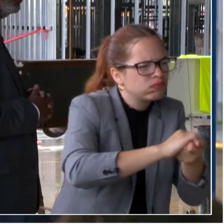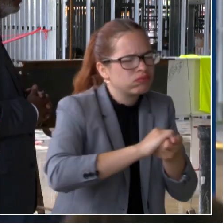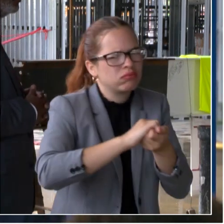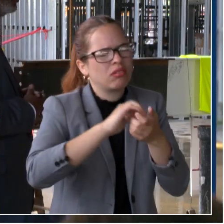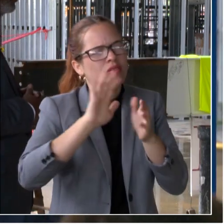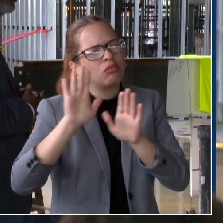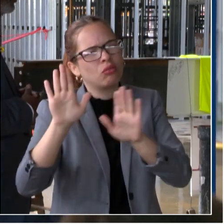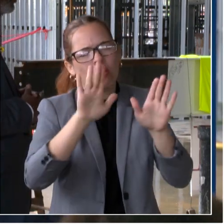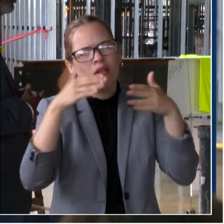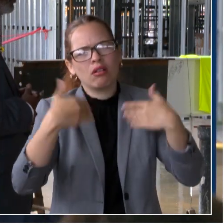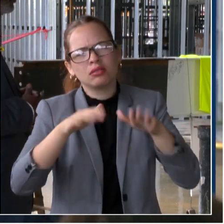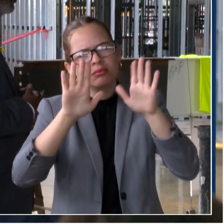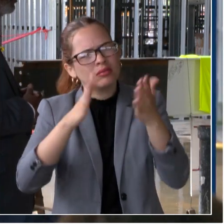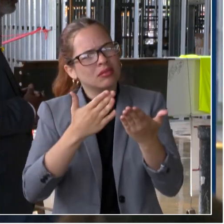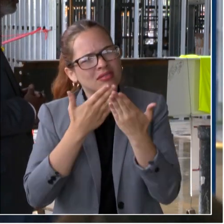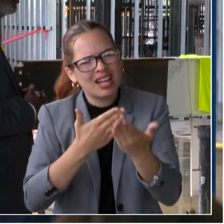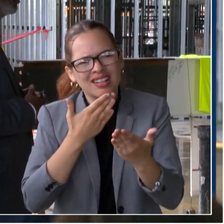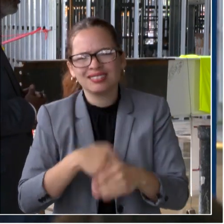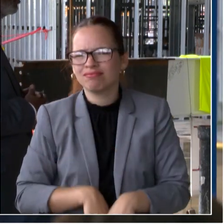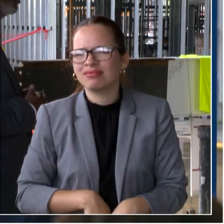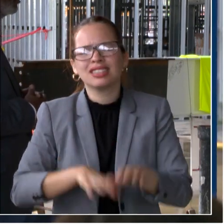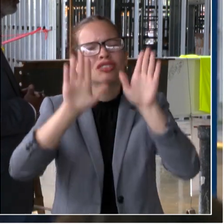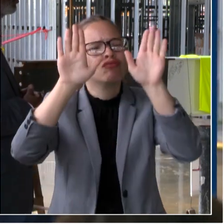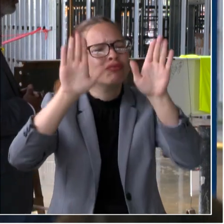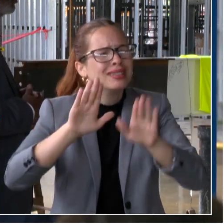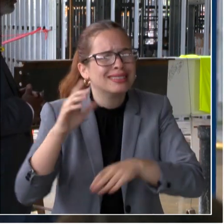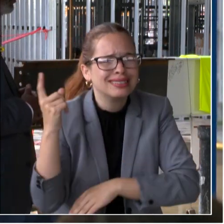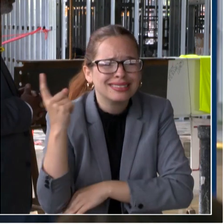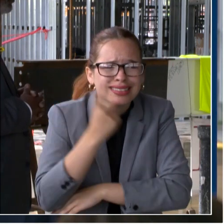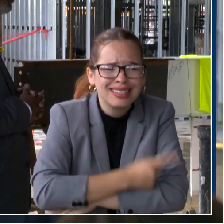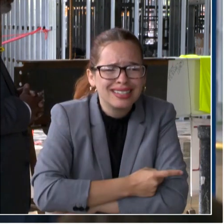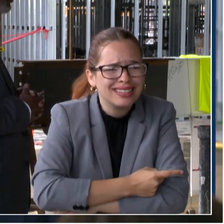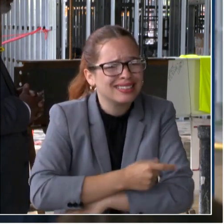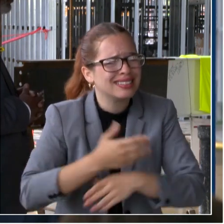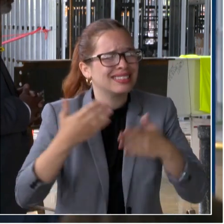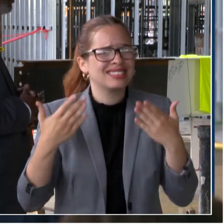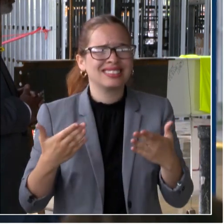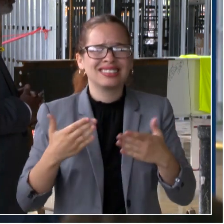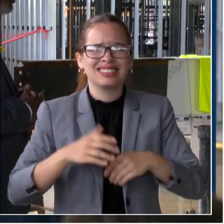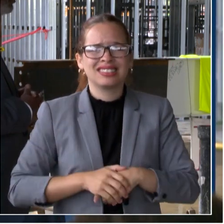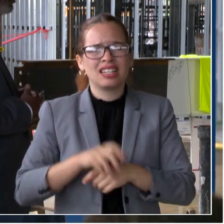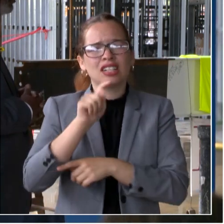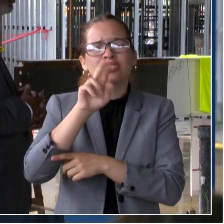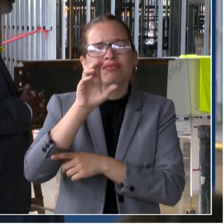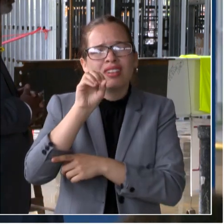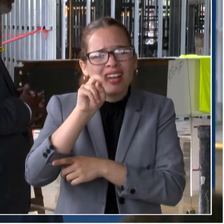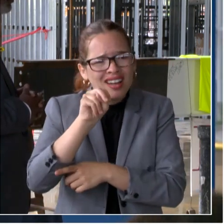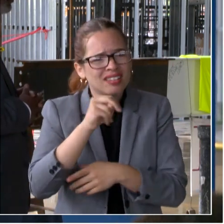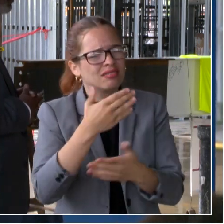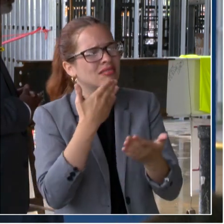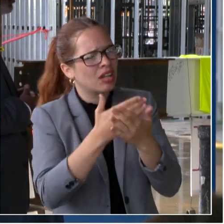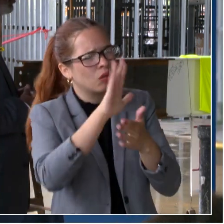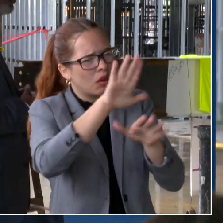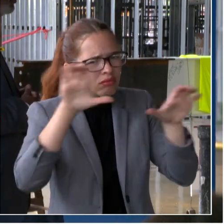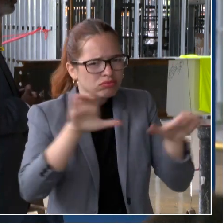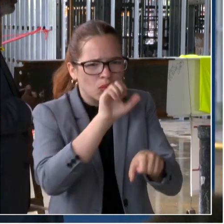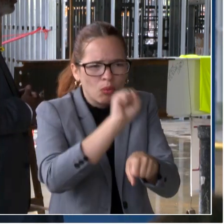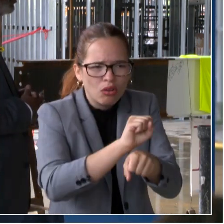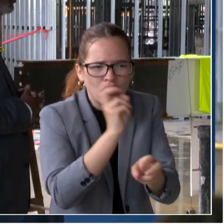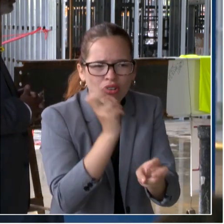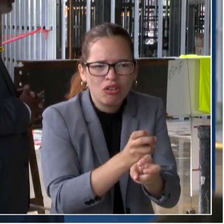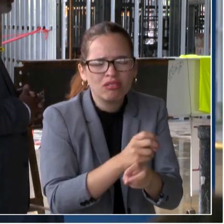Anyway, for those who are wrapping arms right now, thank you so much for helping to make this